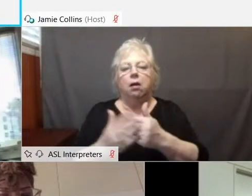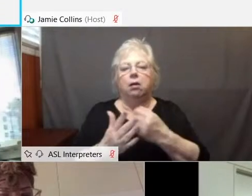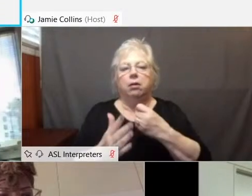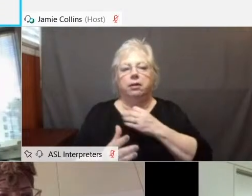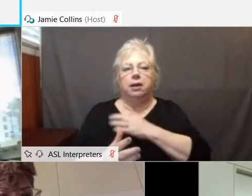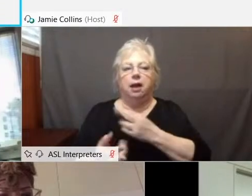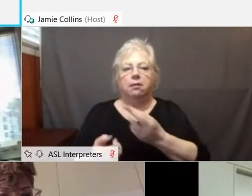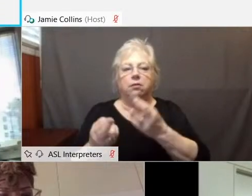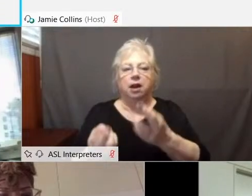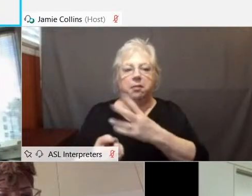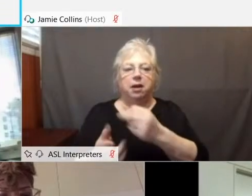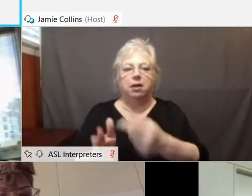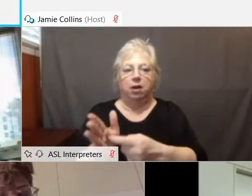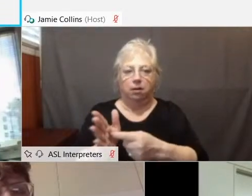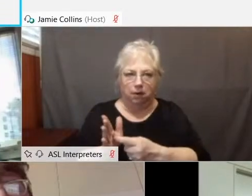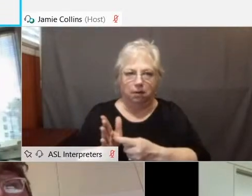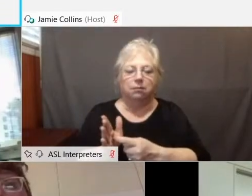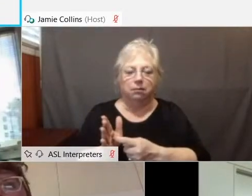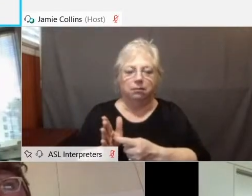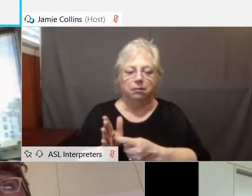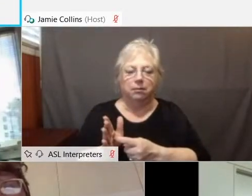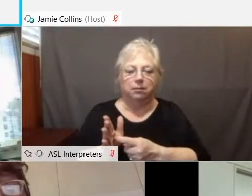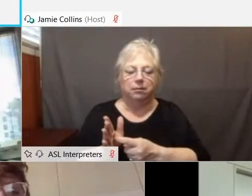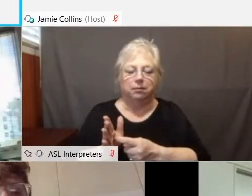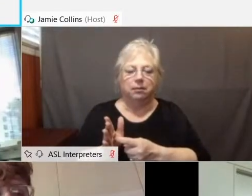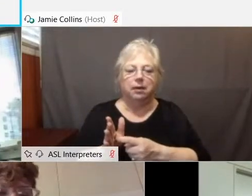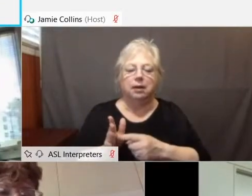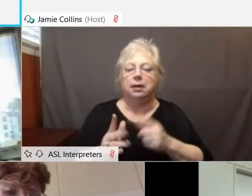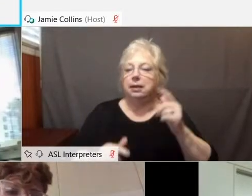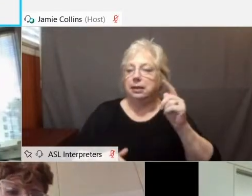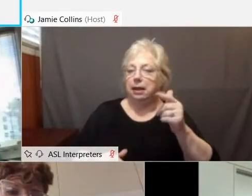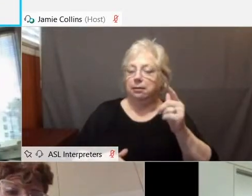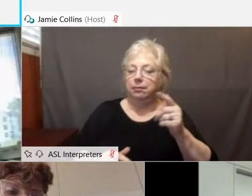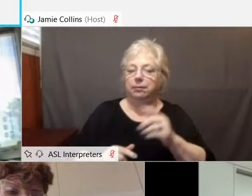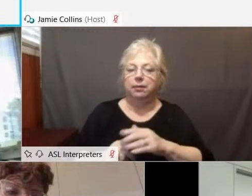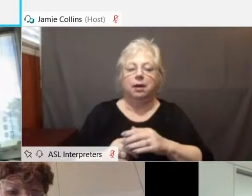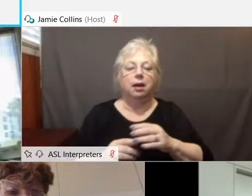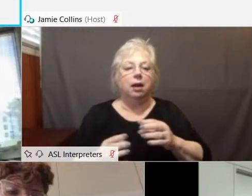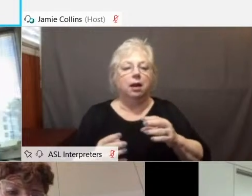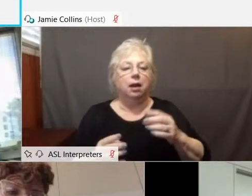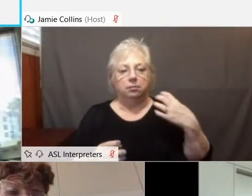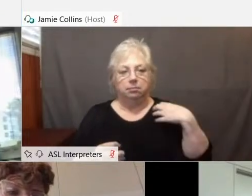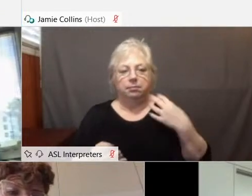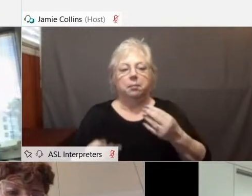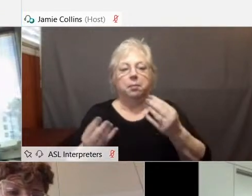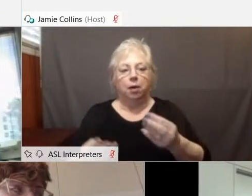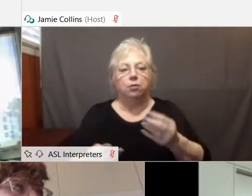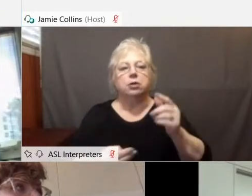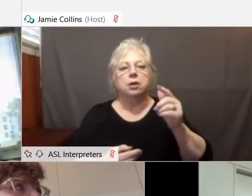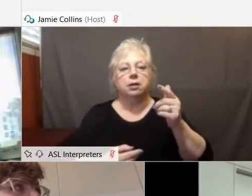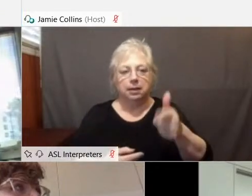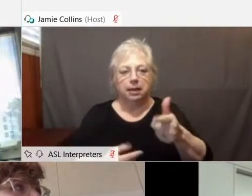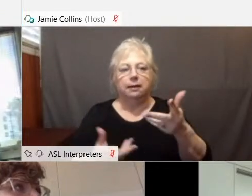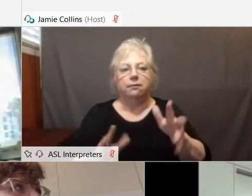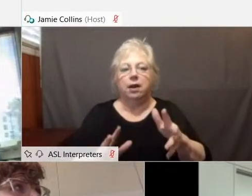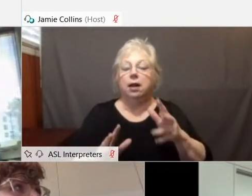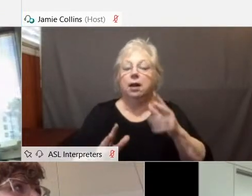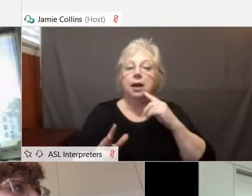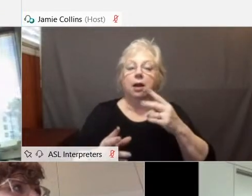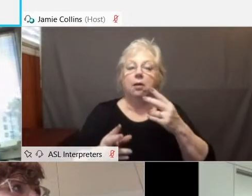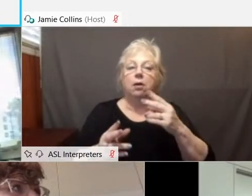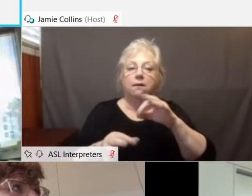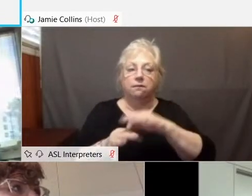and conditions. Second. Your motion and a second. Ms. Herndon, will you read the call